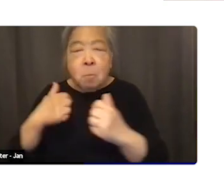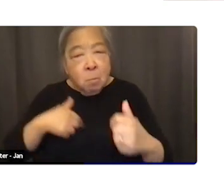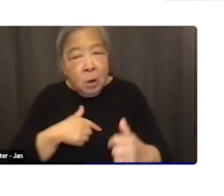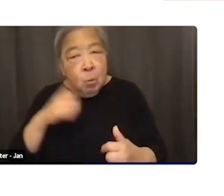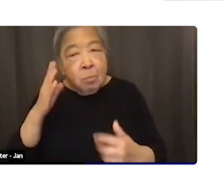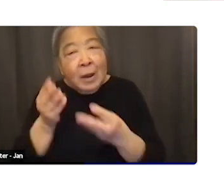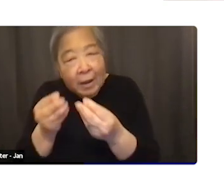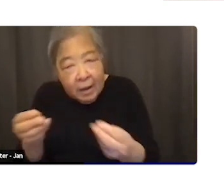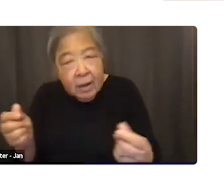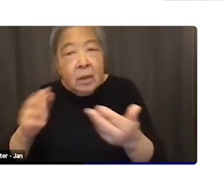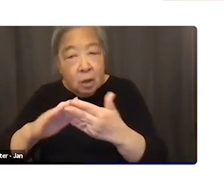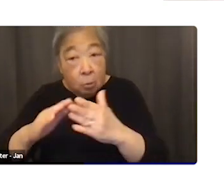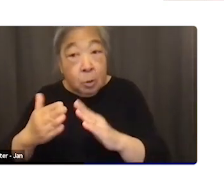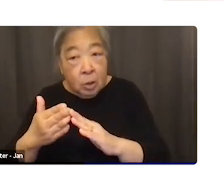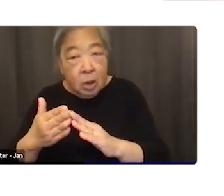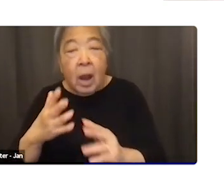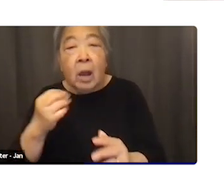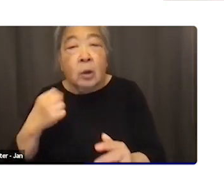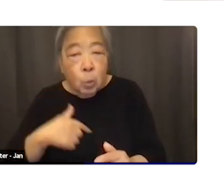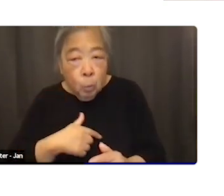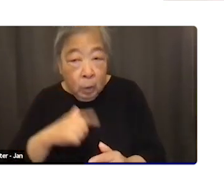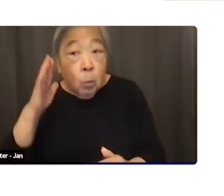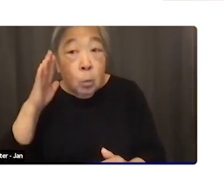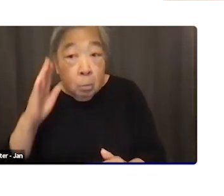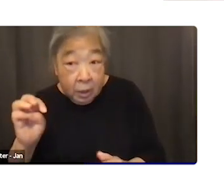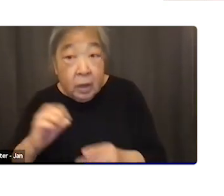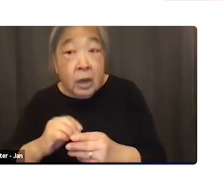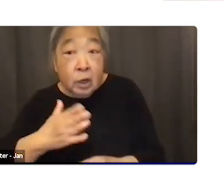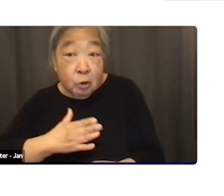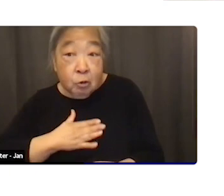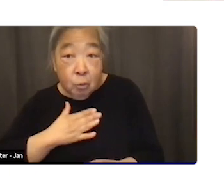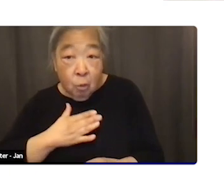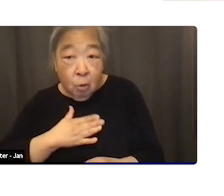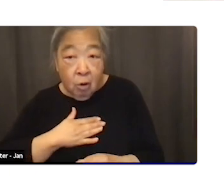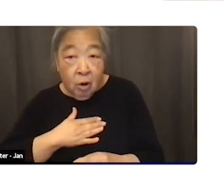healing community, and be in joy.